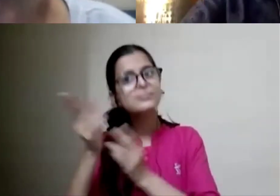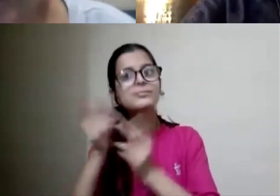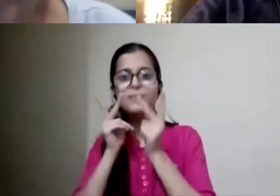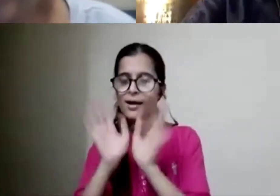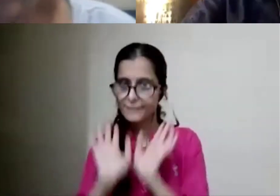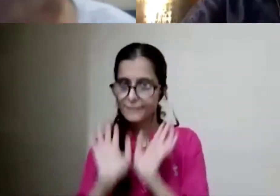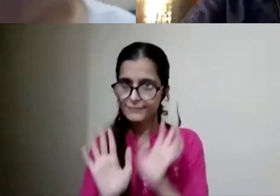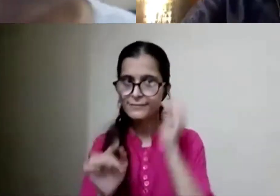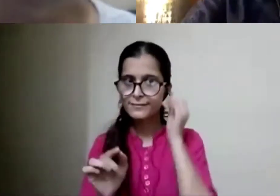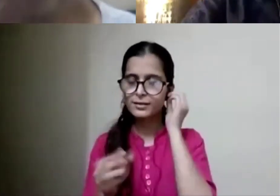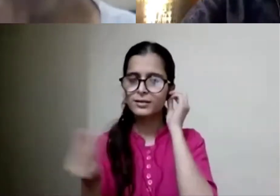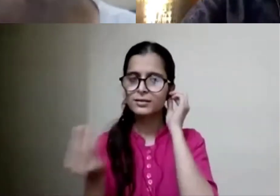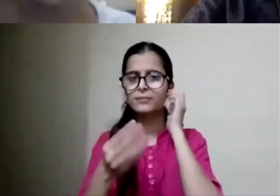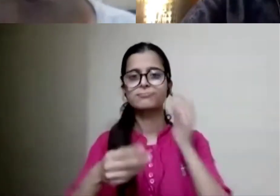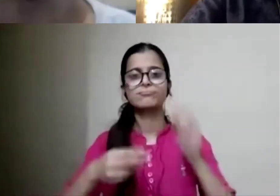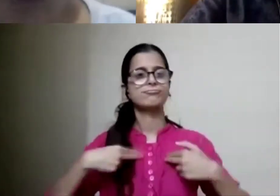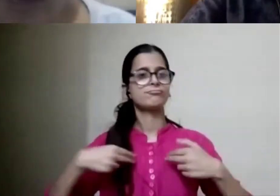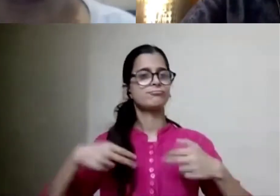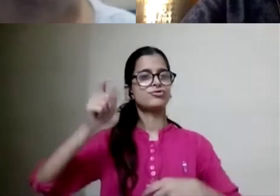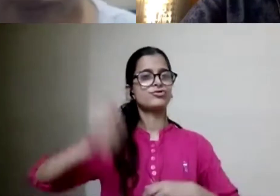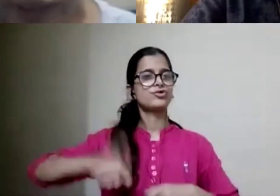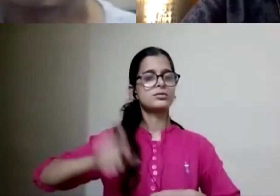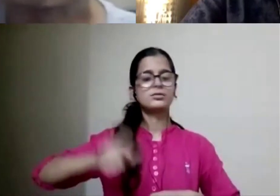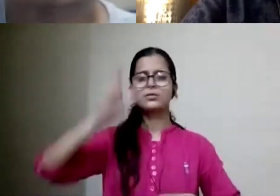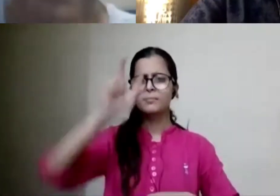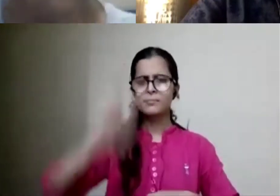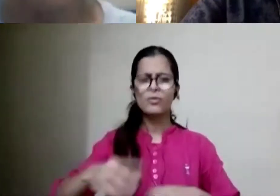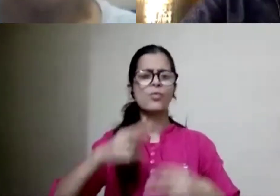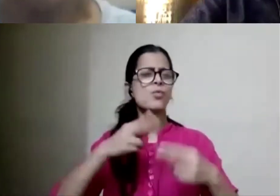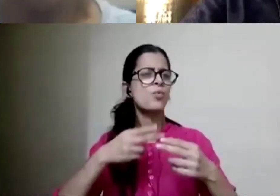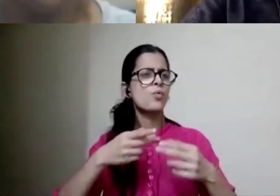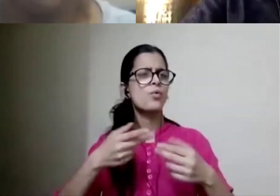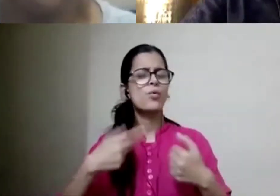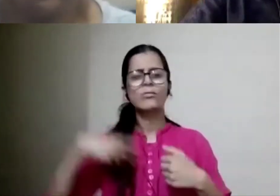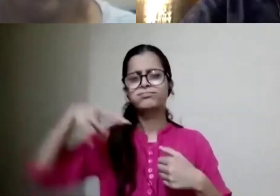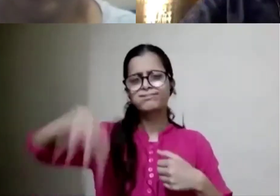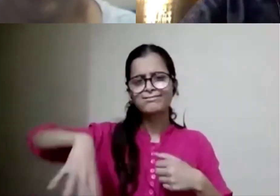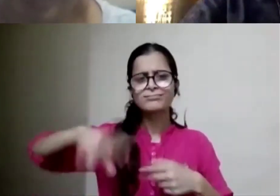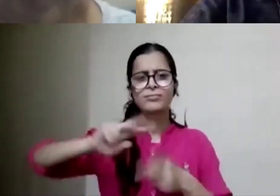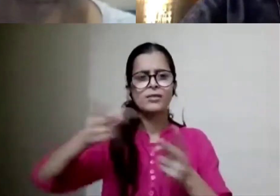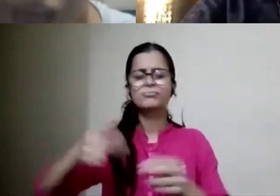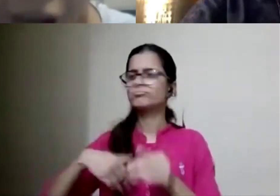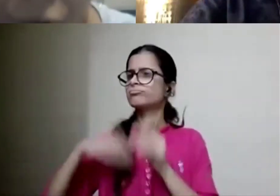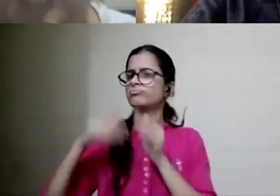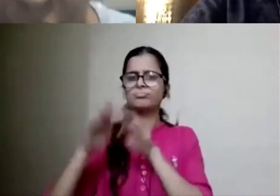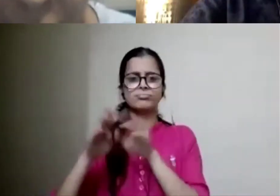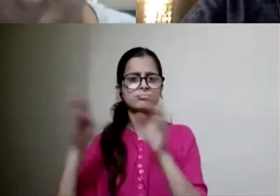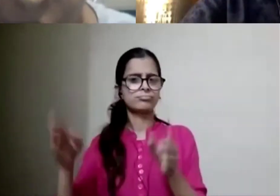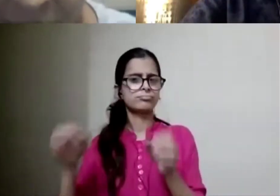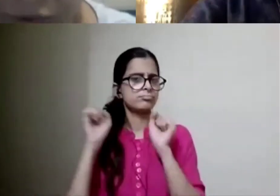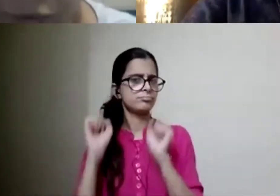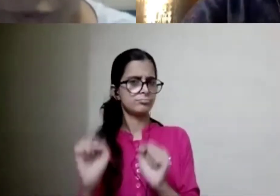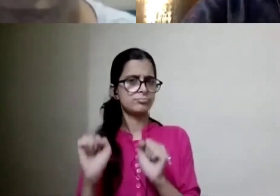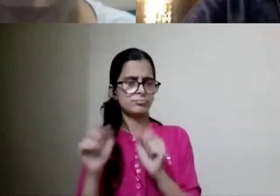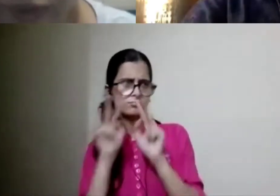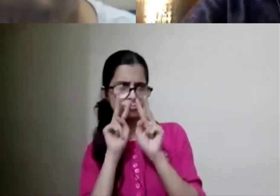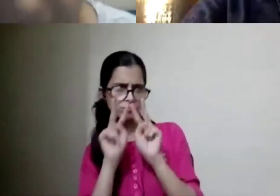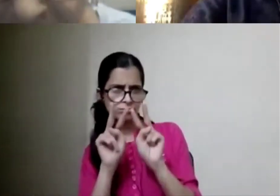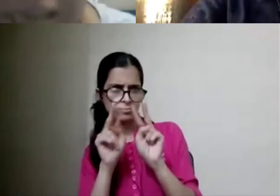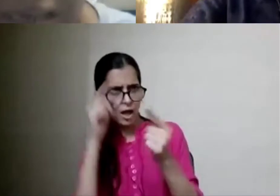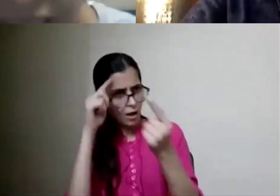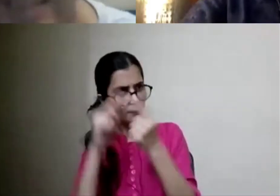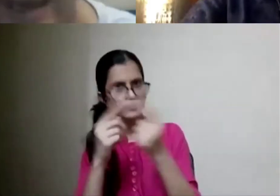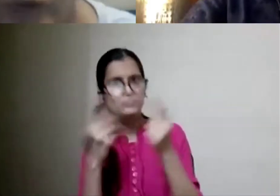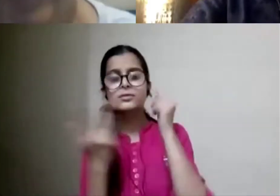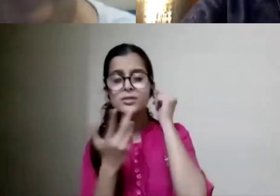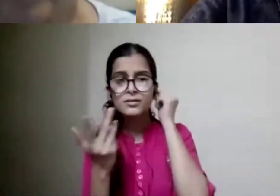And judges and courts, when they really want to help, then they set aside the text and they start looking at the objective. I am